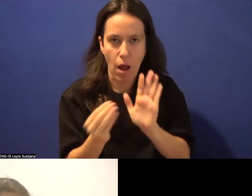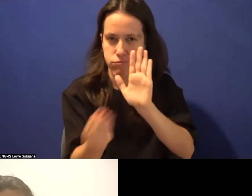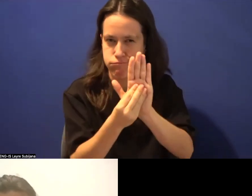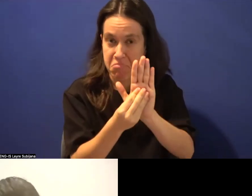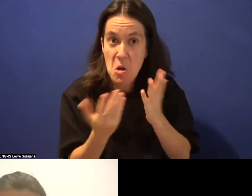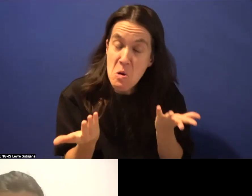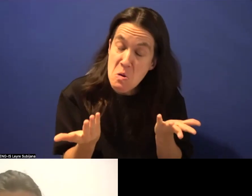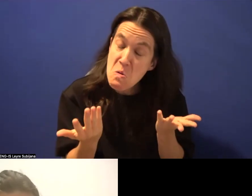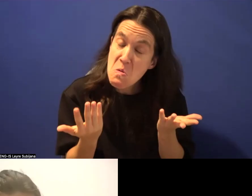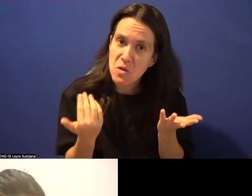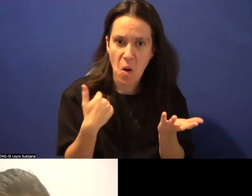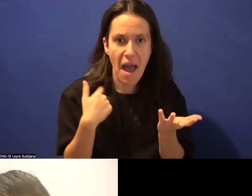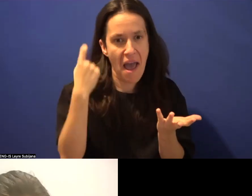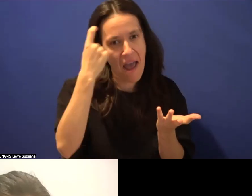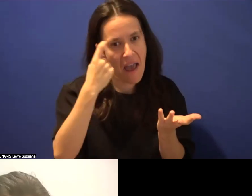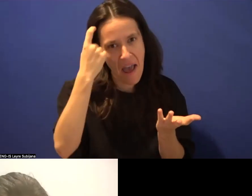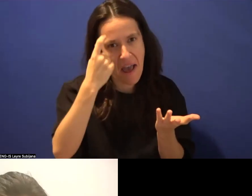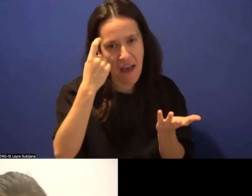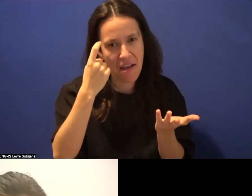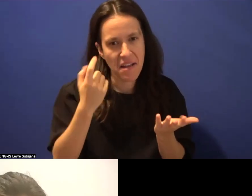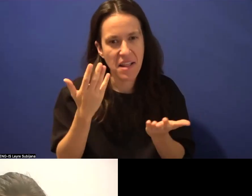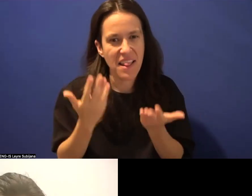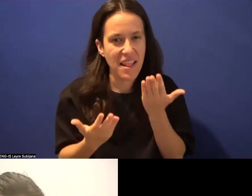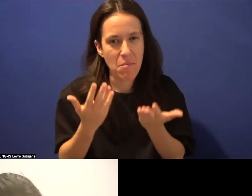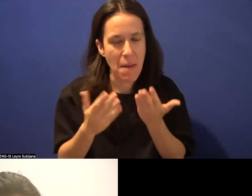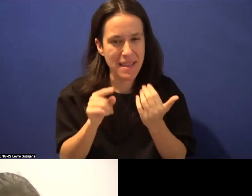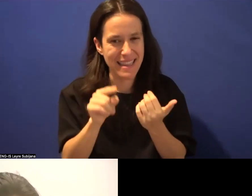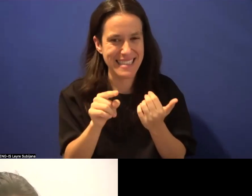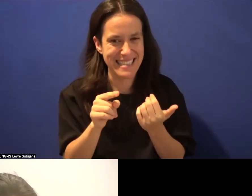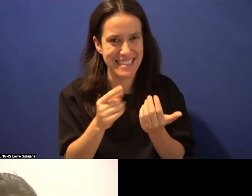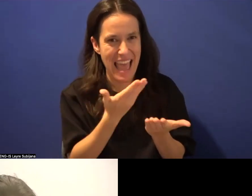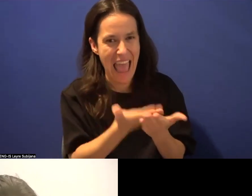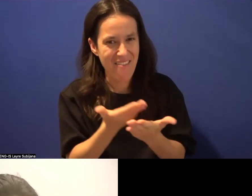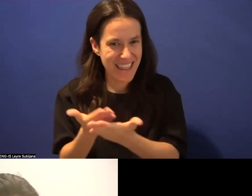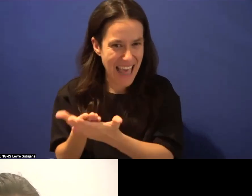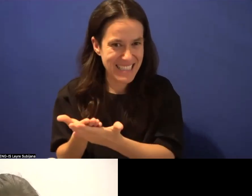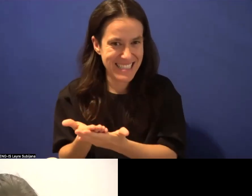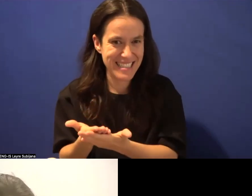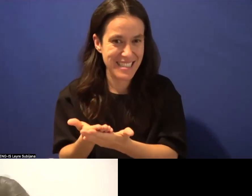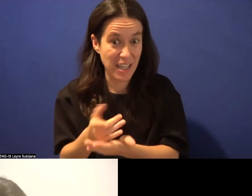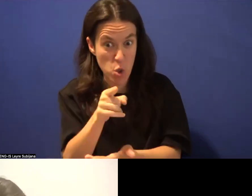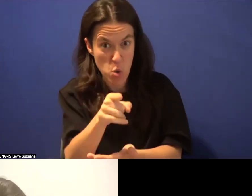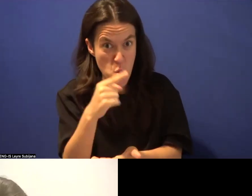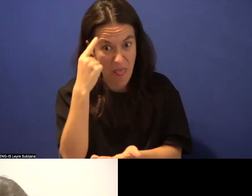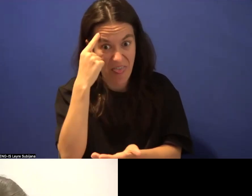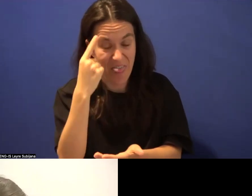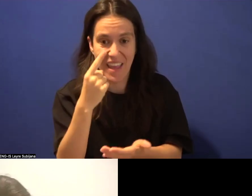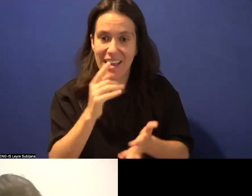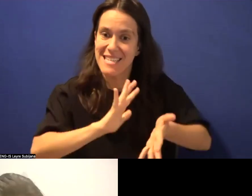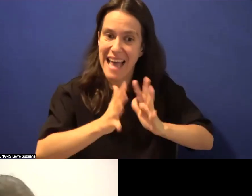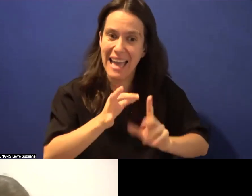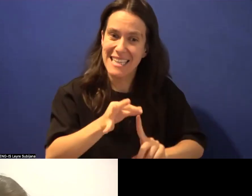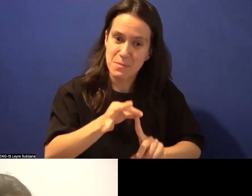May this sort of evidence fit into your picture of sign-specific